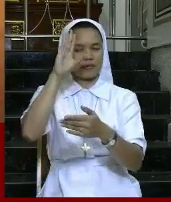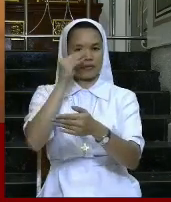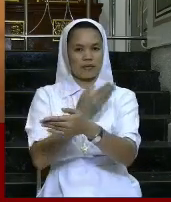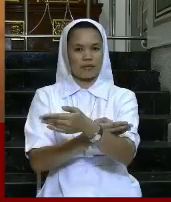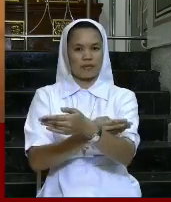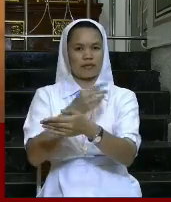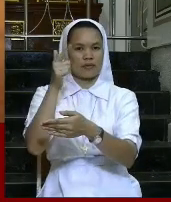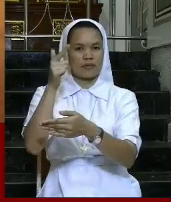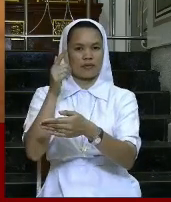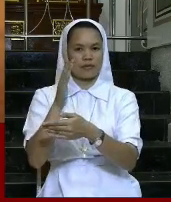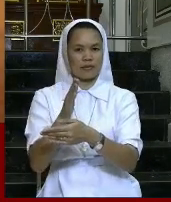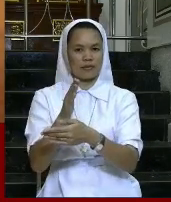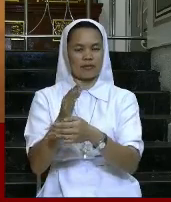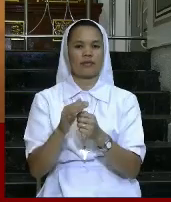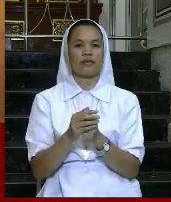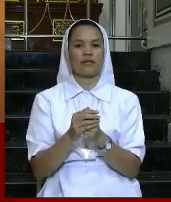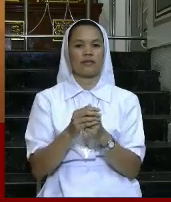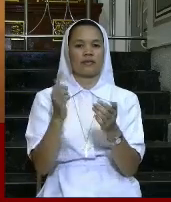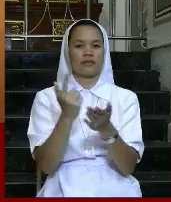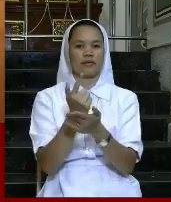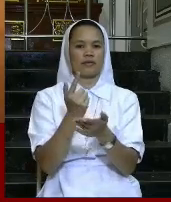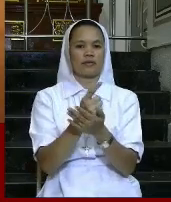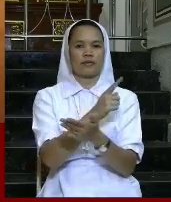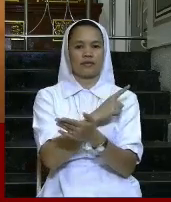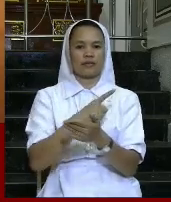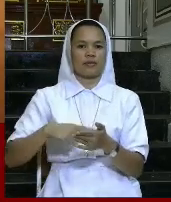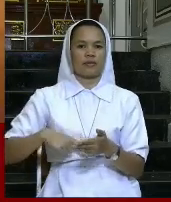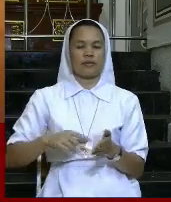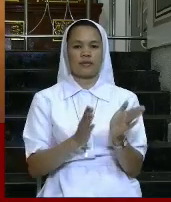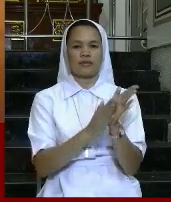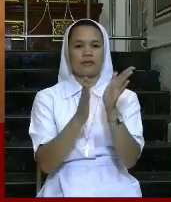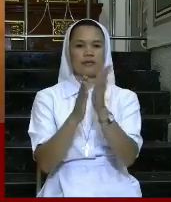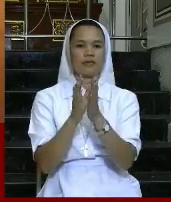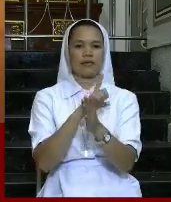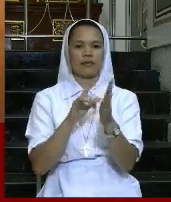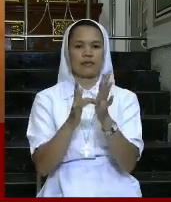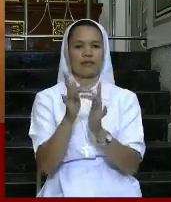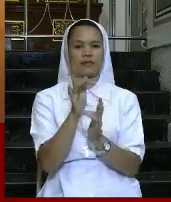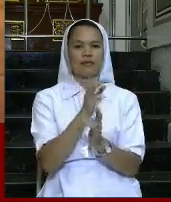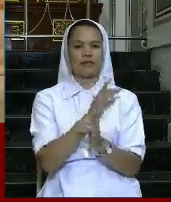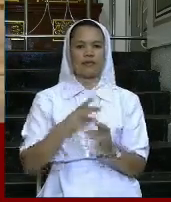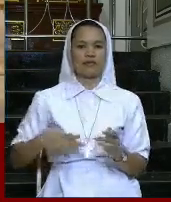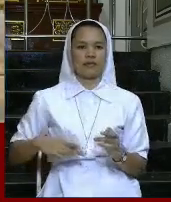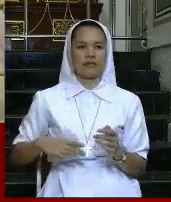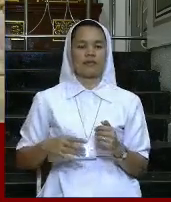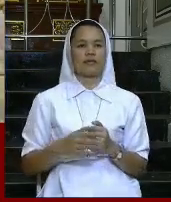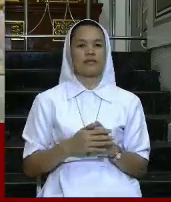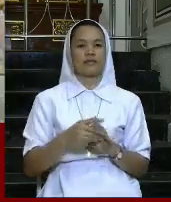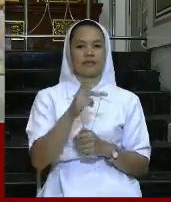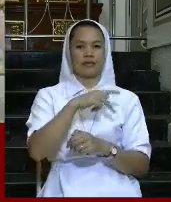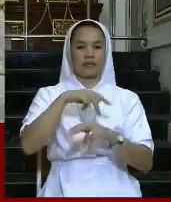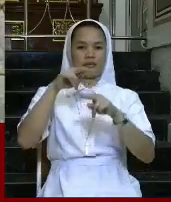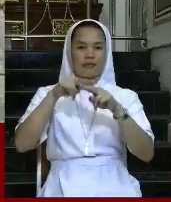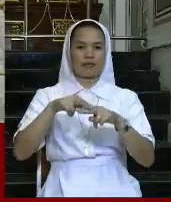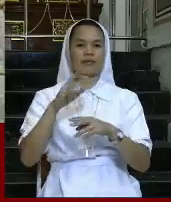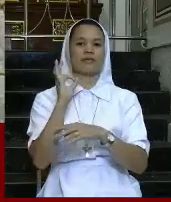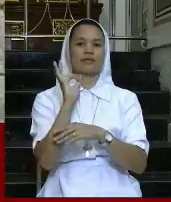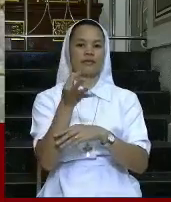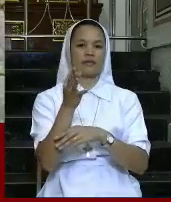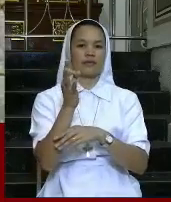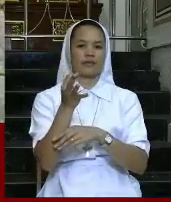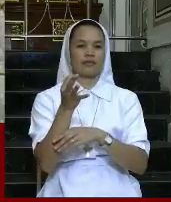God. The Gospel of the Lord. Praise to you, Lord Jesus Christ. Please be seated for the homily.